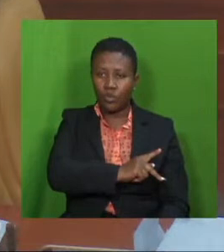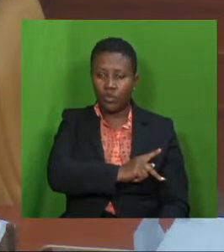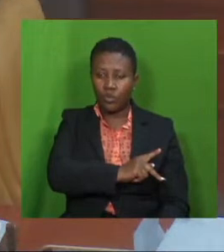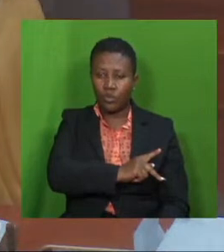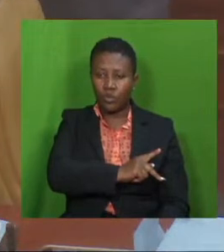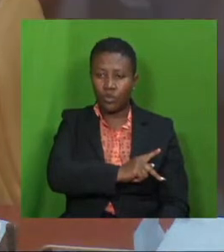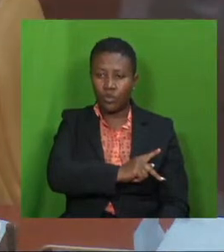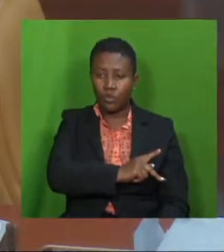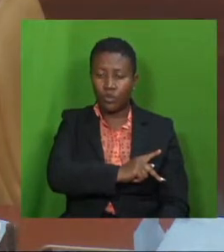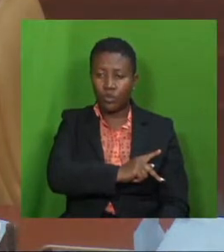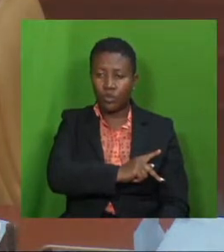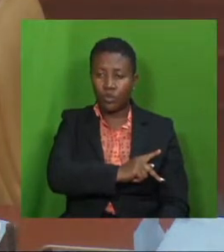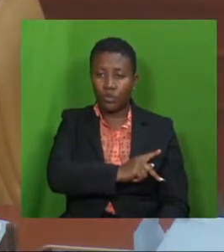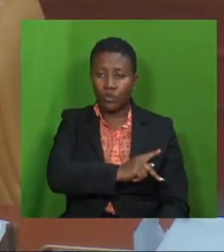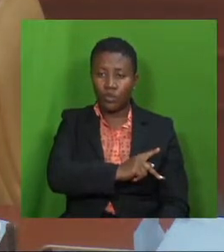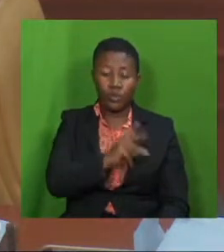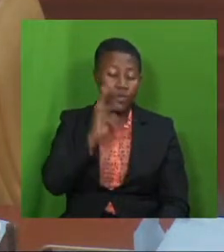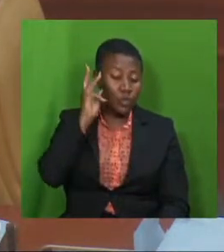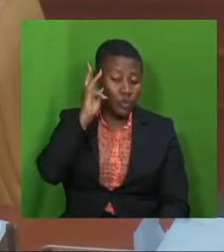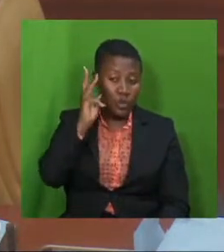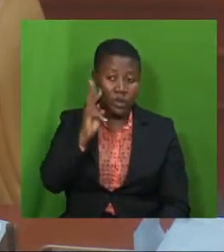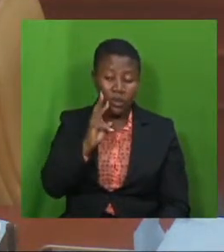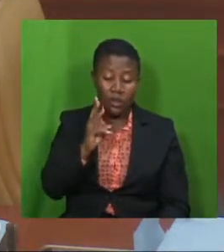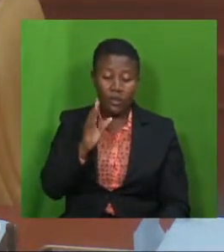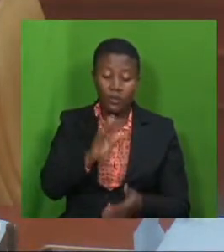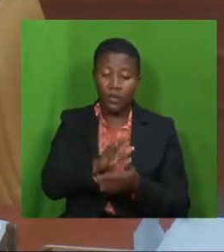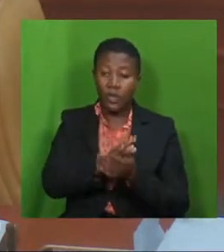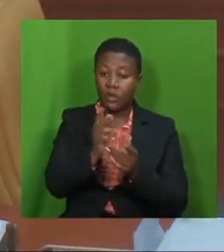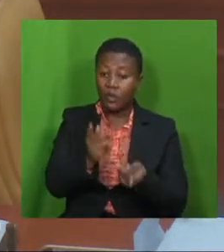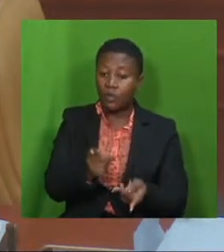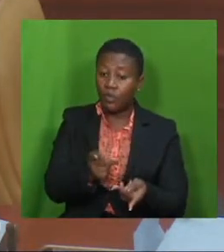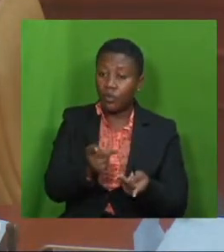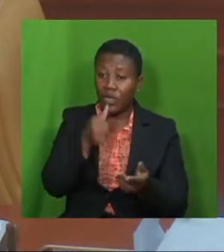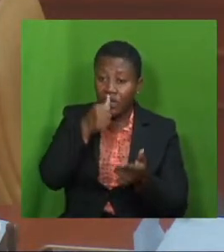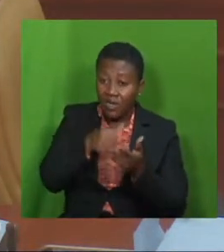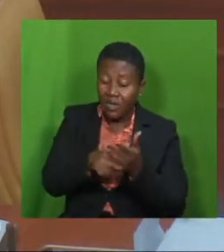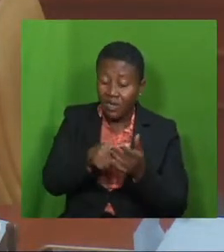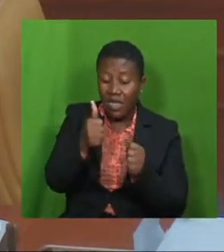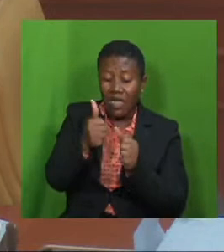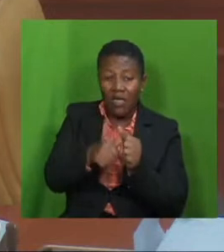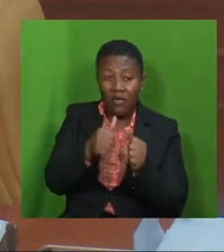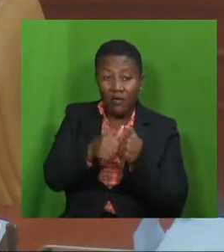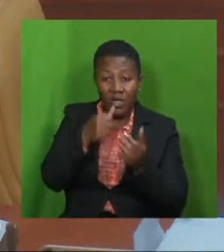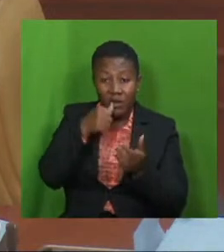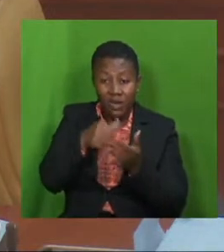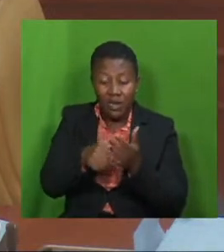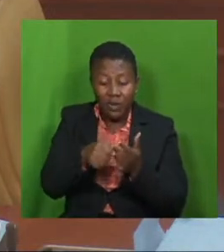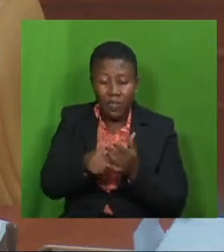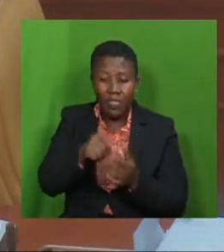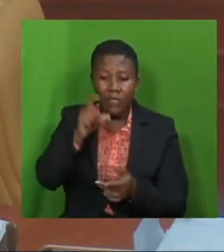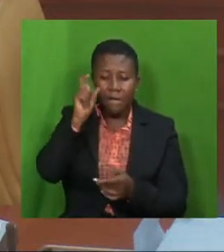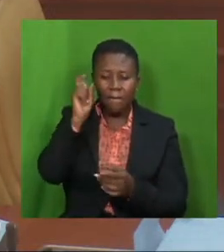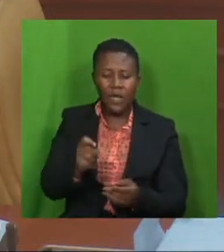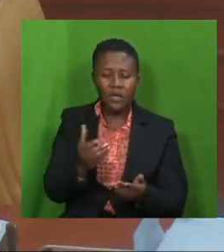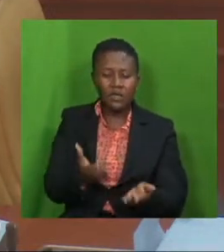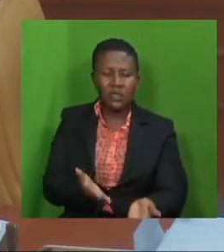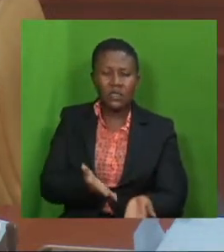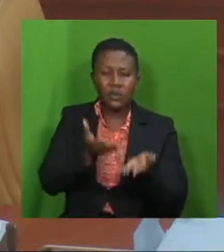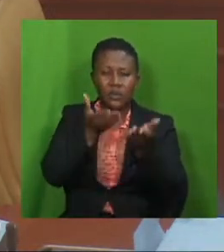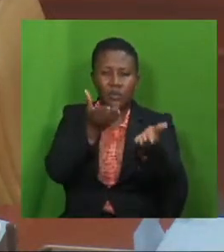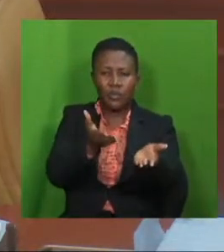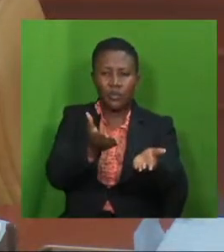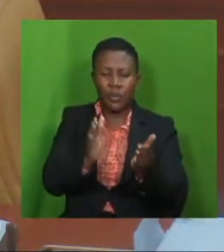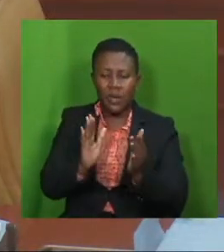shall, be in the form of a petition. And every petition must be presented by